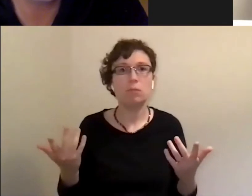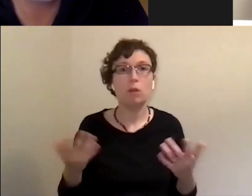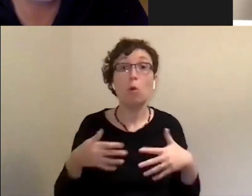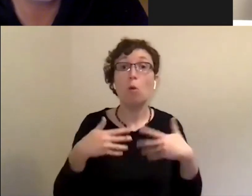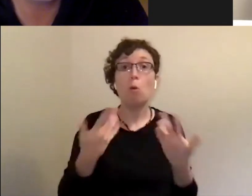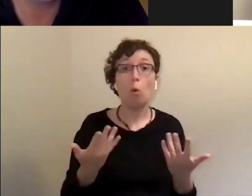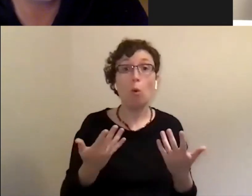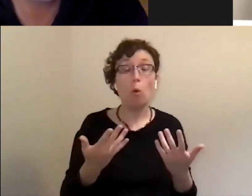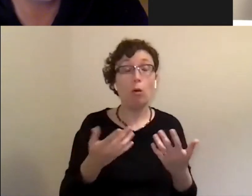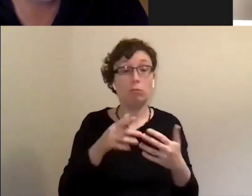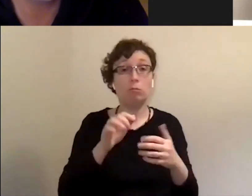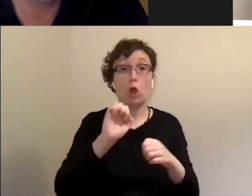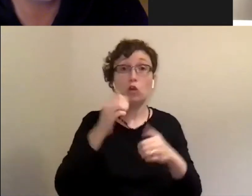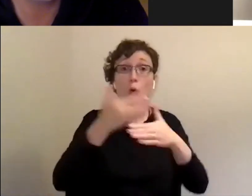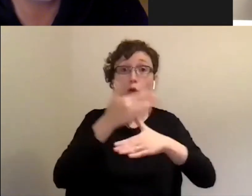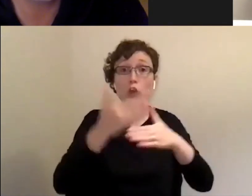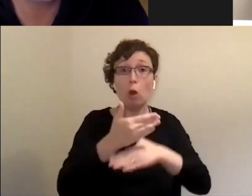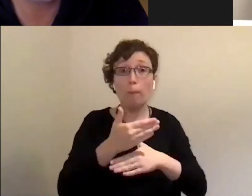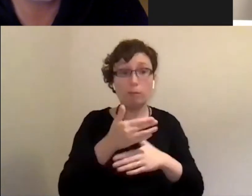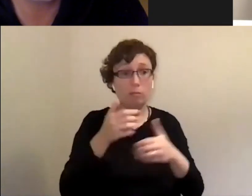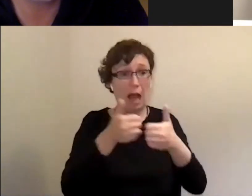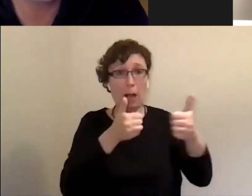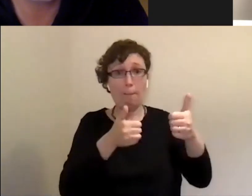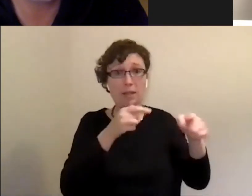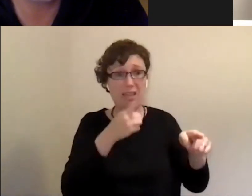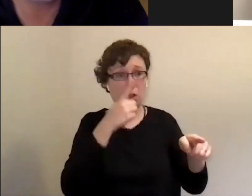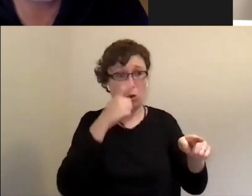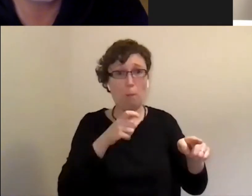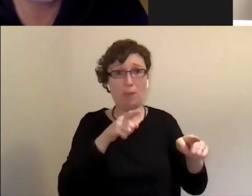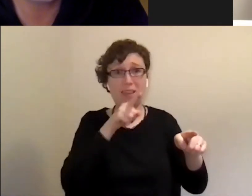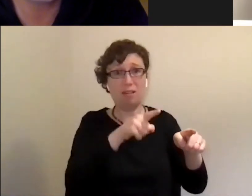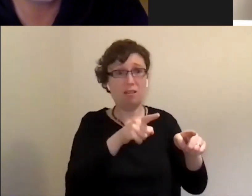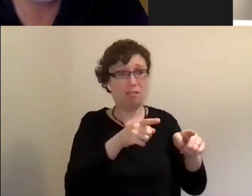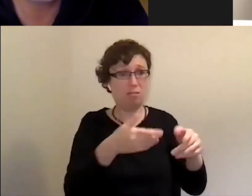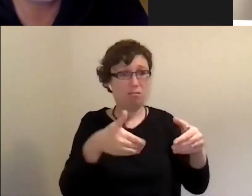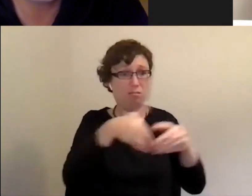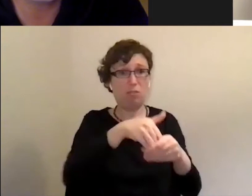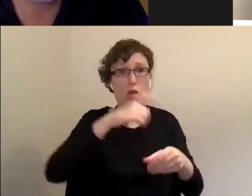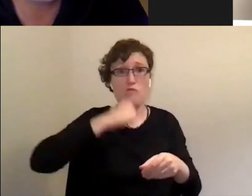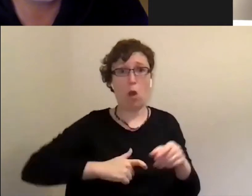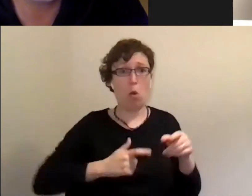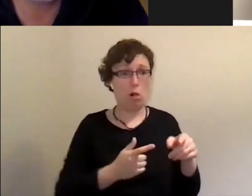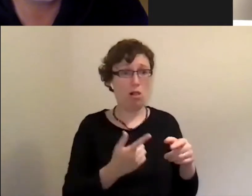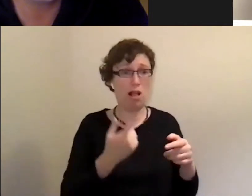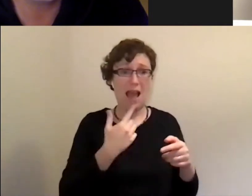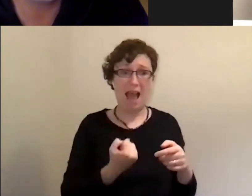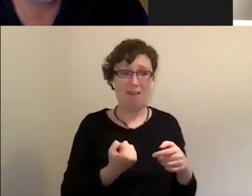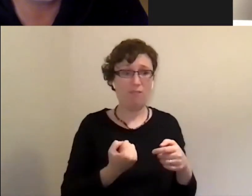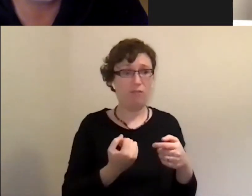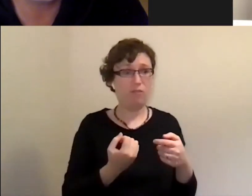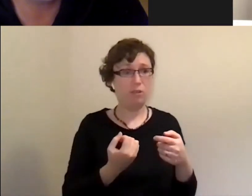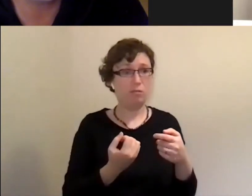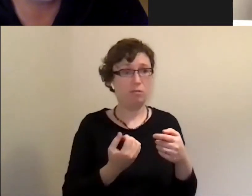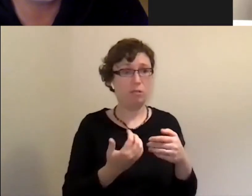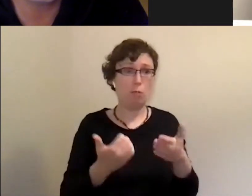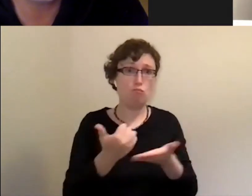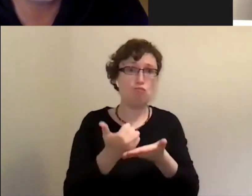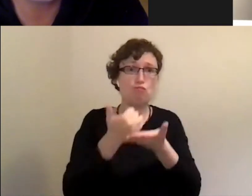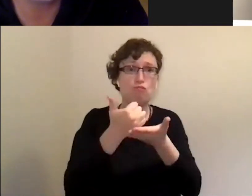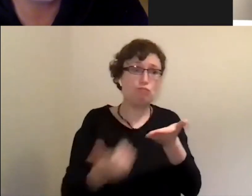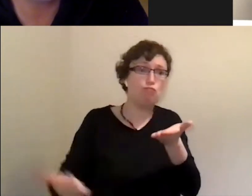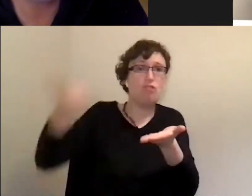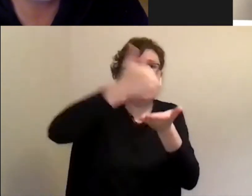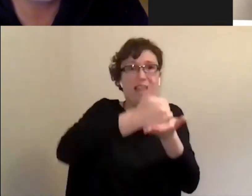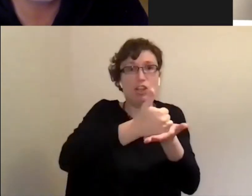see changes need to be made. You've got a position of power, you've got your privilege, but you don't want to do anything with that. All you want to